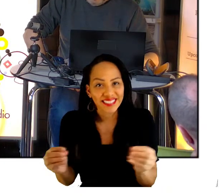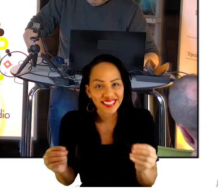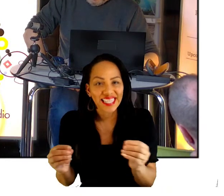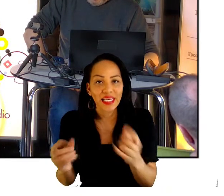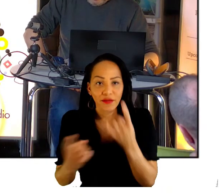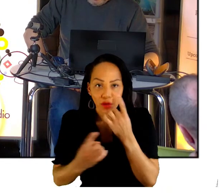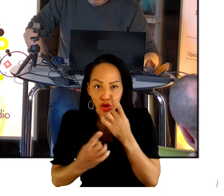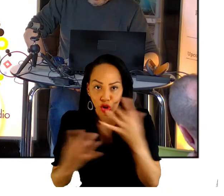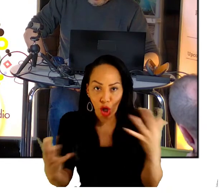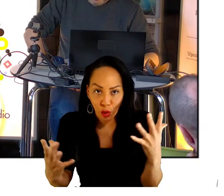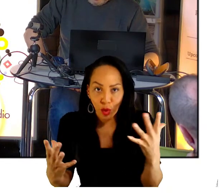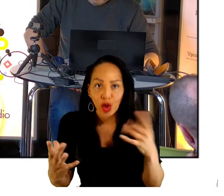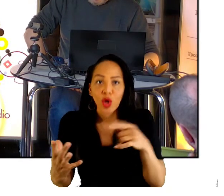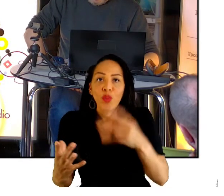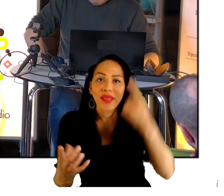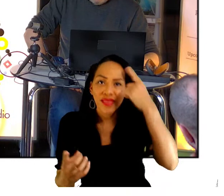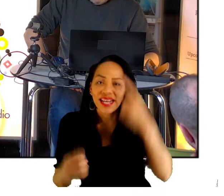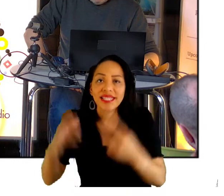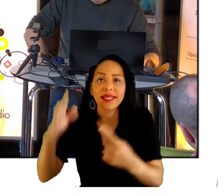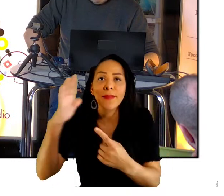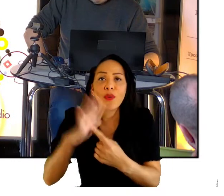seed.